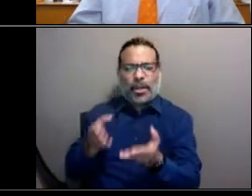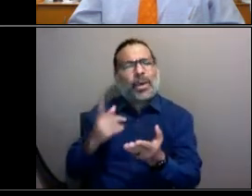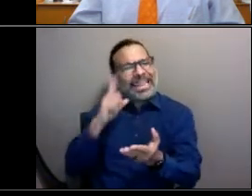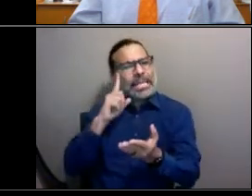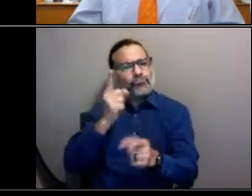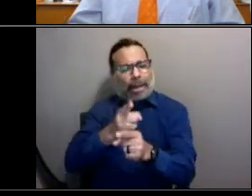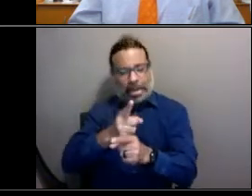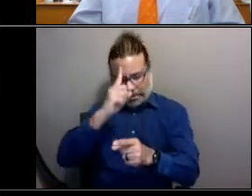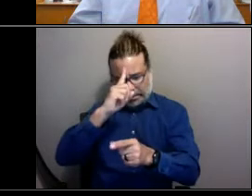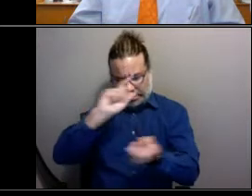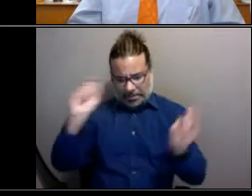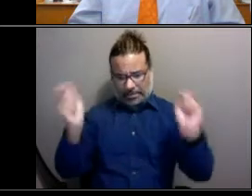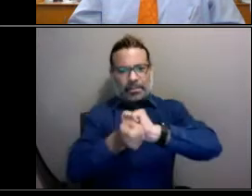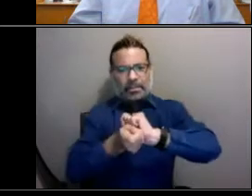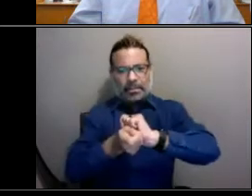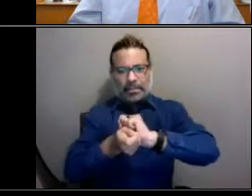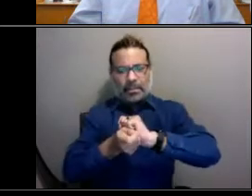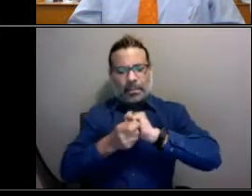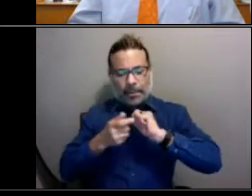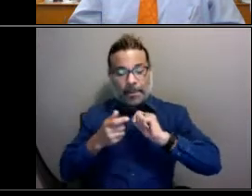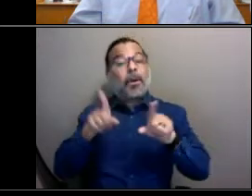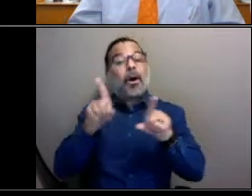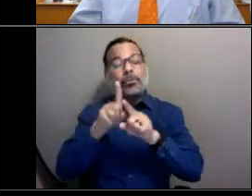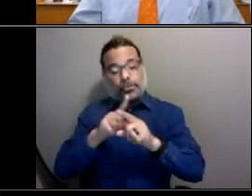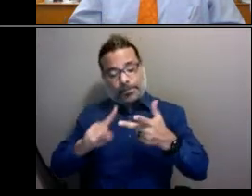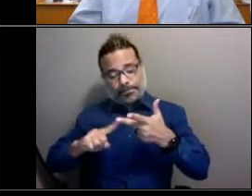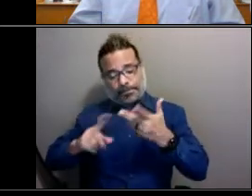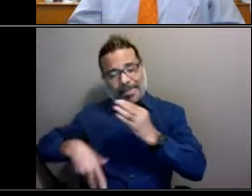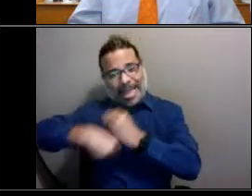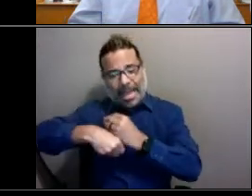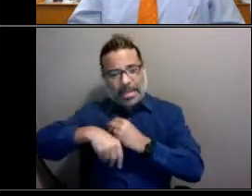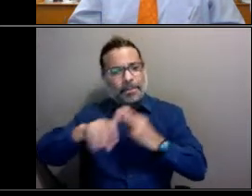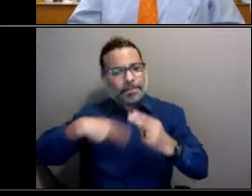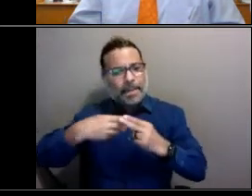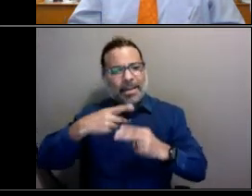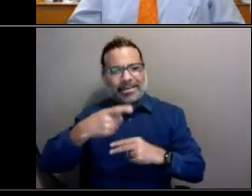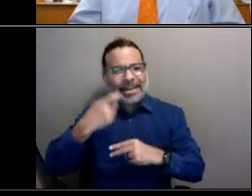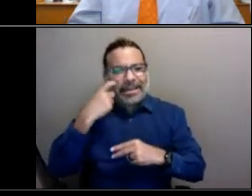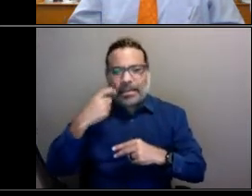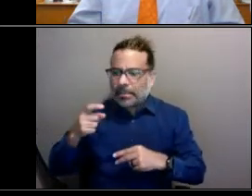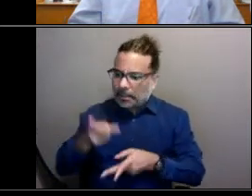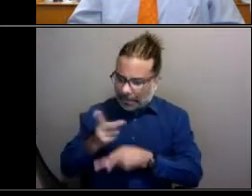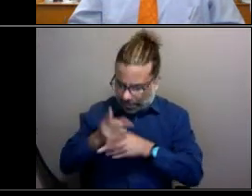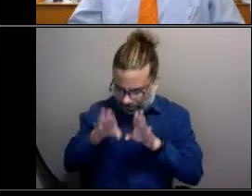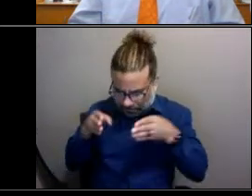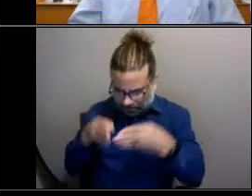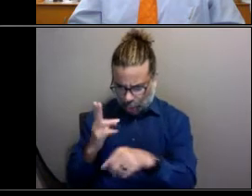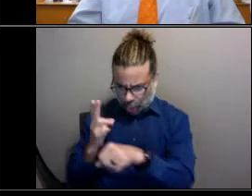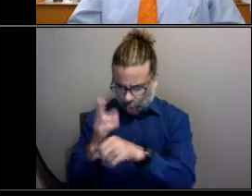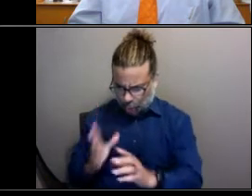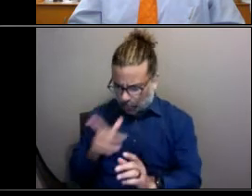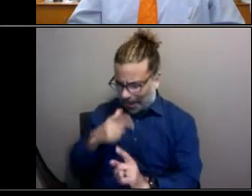this. And then the other thing I would say to this question, the need to maintain the focus on consumer with disabilities, the numbers